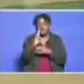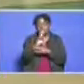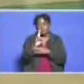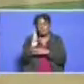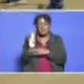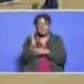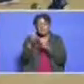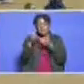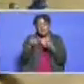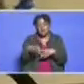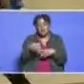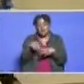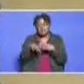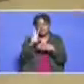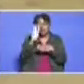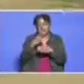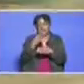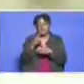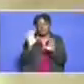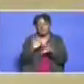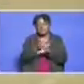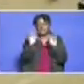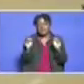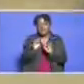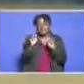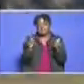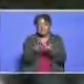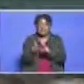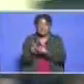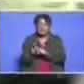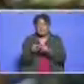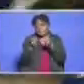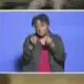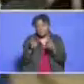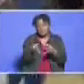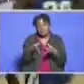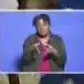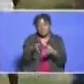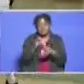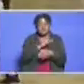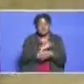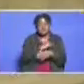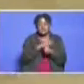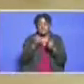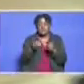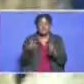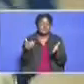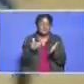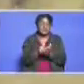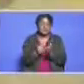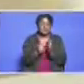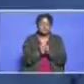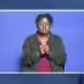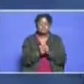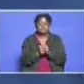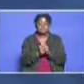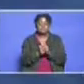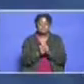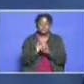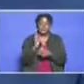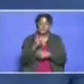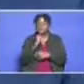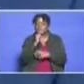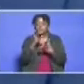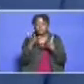easy victory. As for Saturday, the story much the same. The Mingos, they came out on the losing end once again. We didn't want to lose both